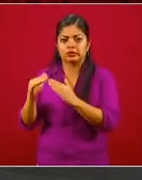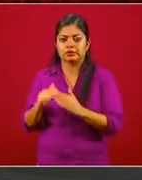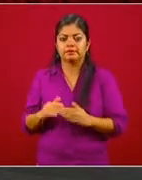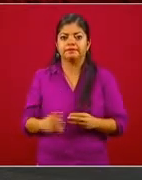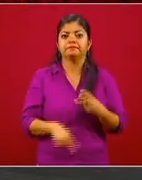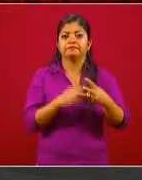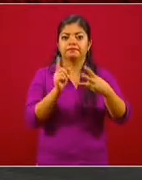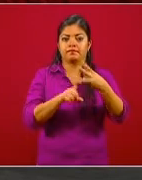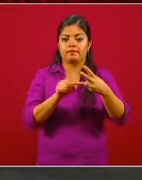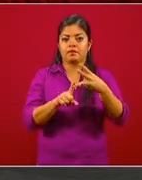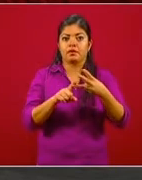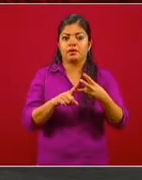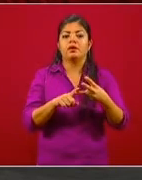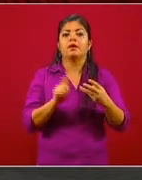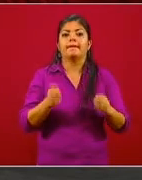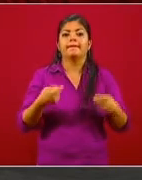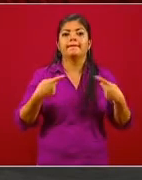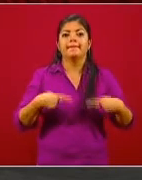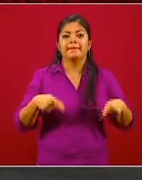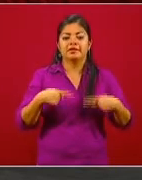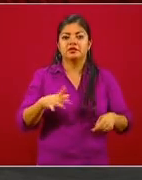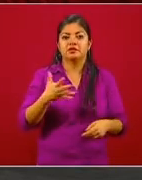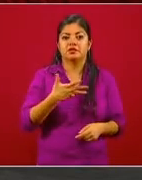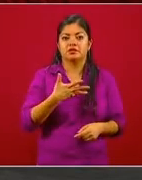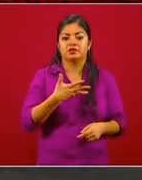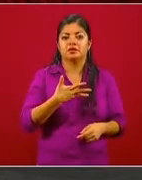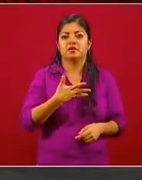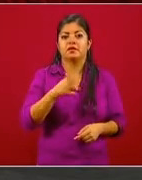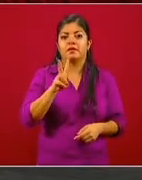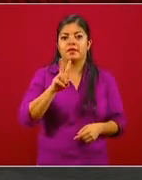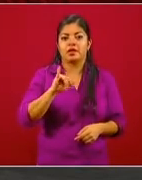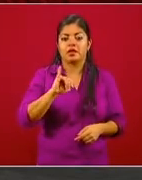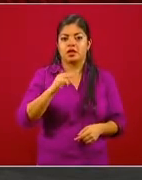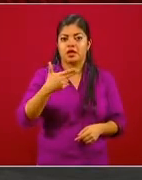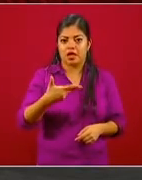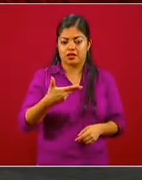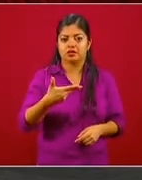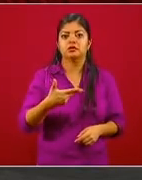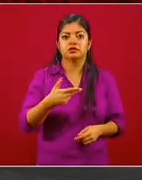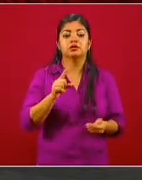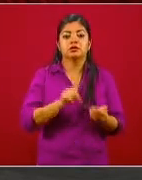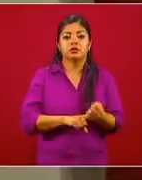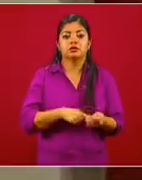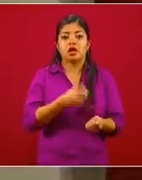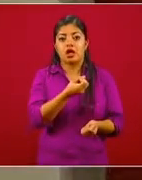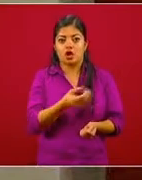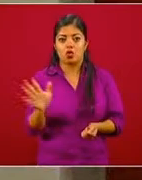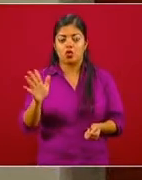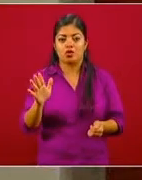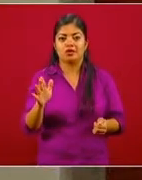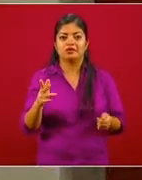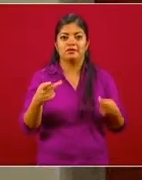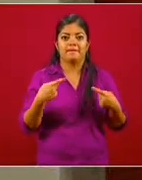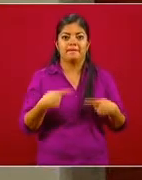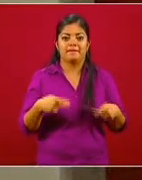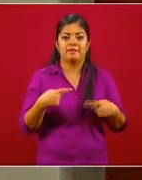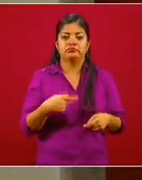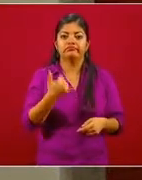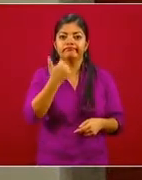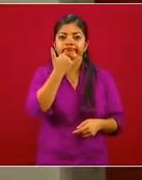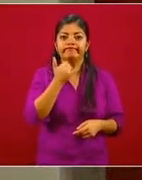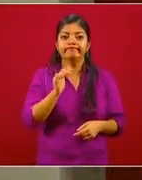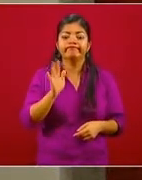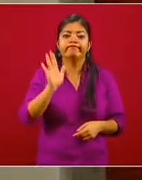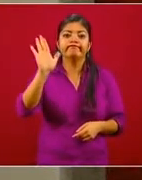this population group. The third one has to do with people who have HIV. In some cases, they